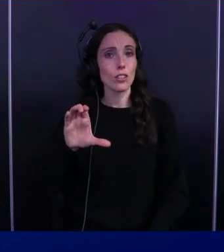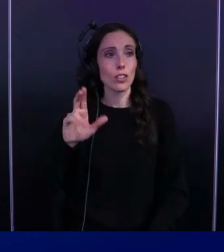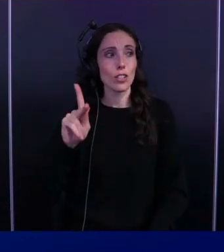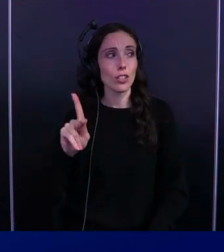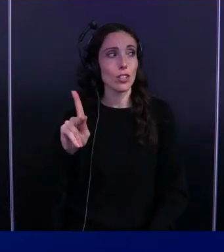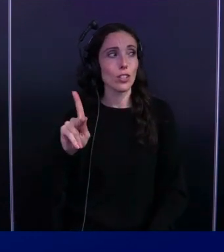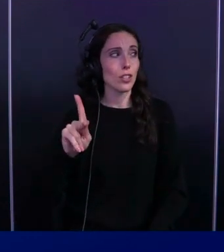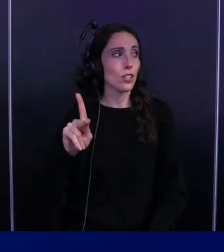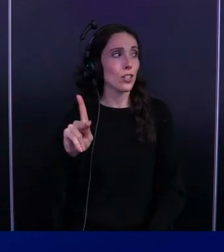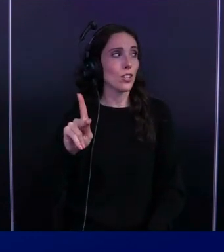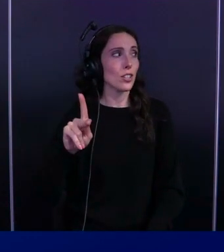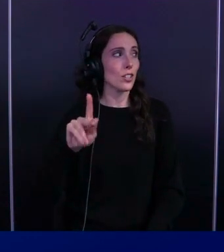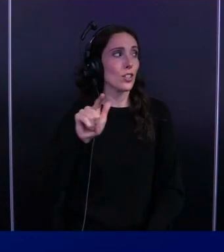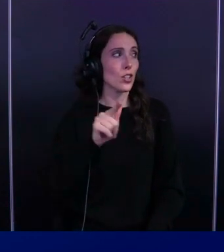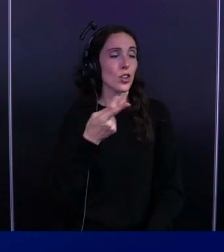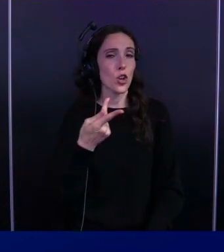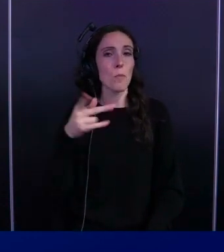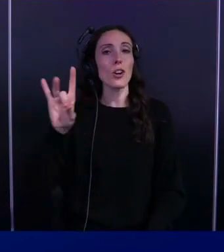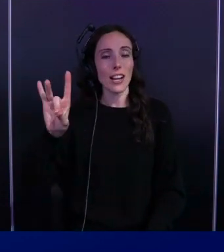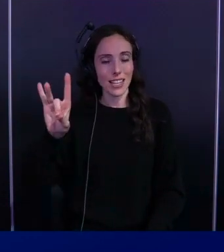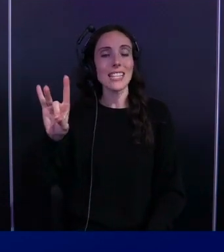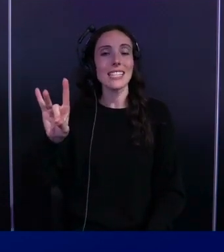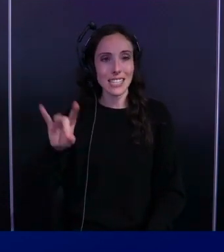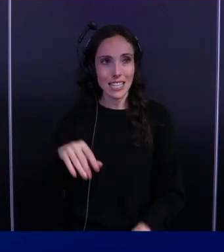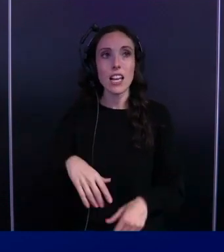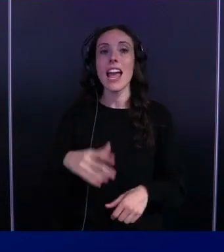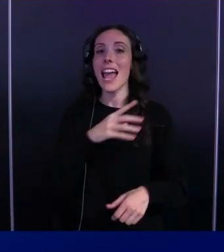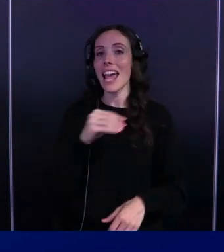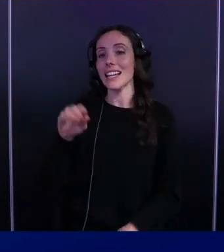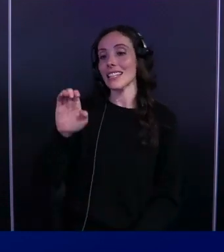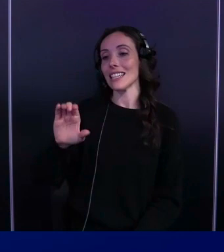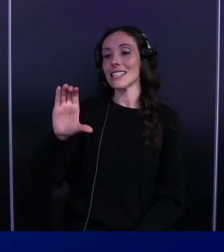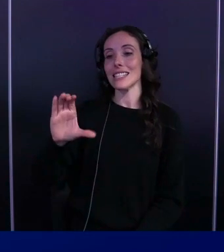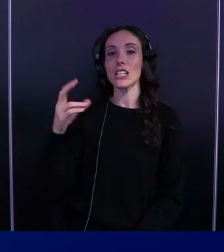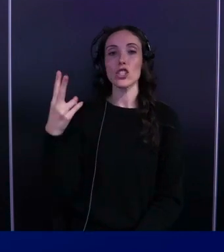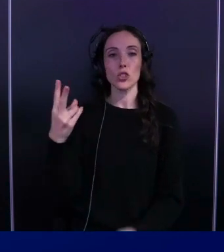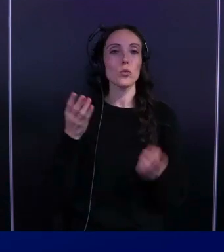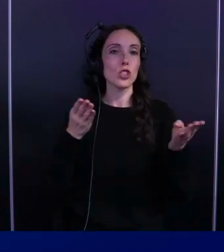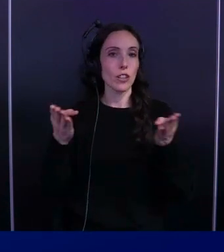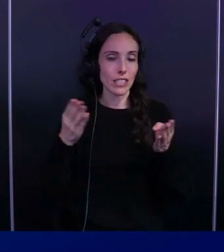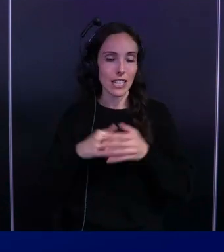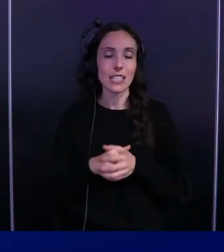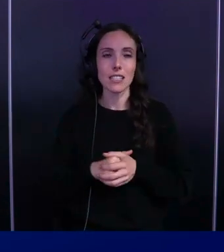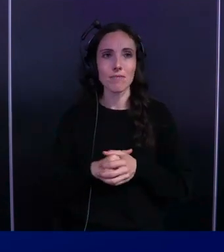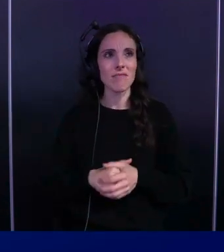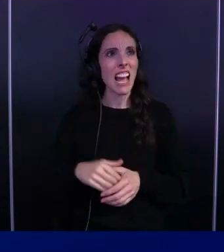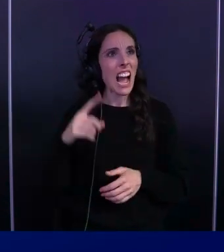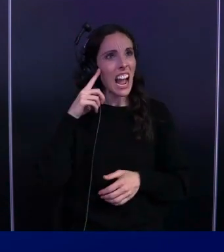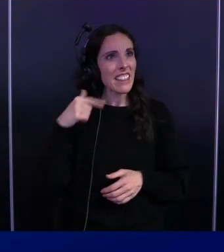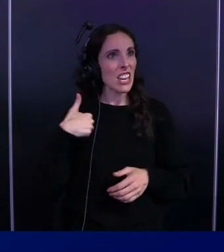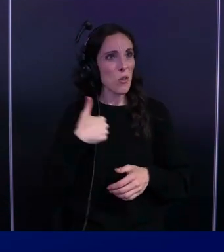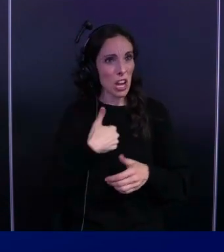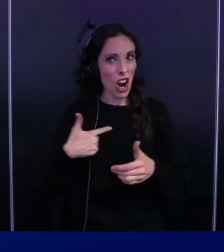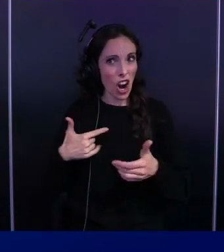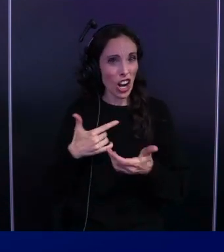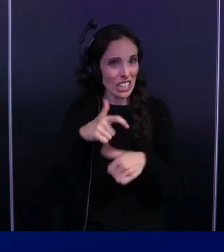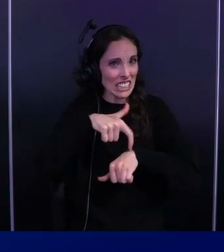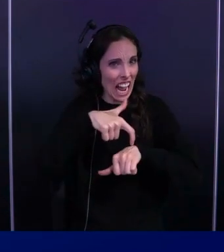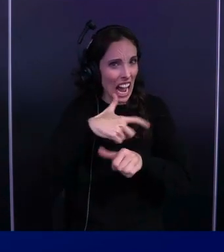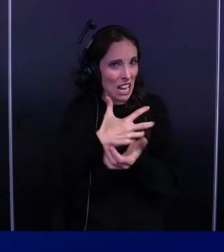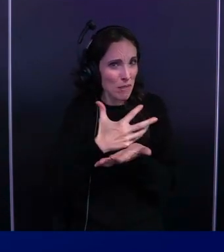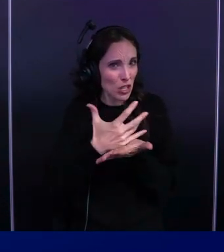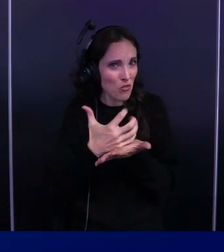both managed services and the EC2 services as well here. So I think we're getting close, actually, to running out of